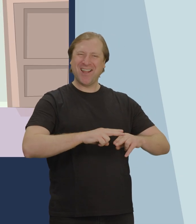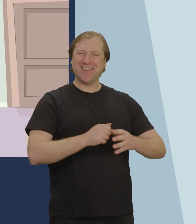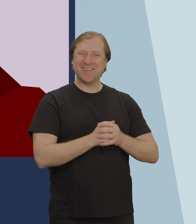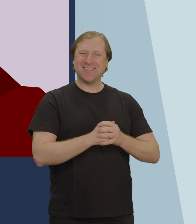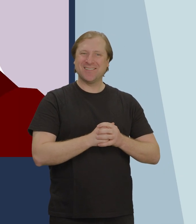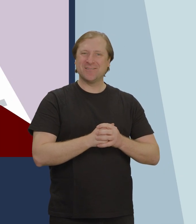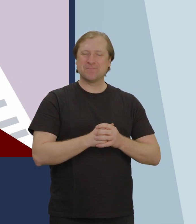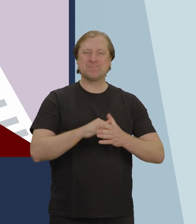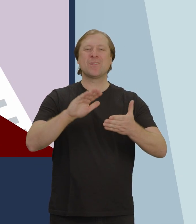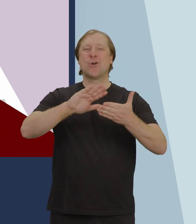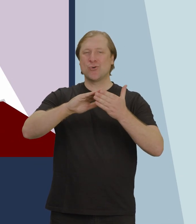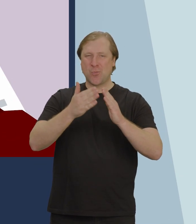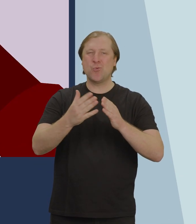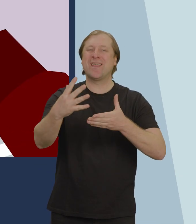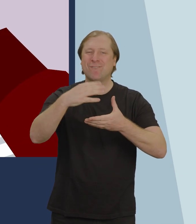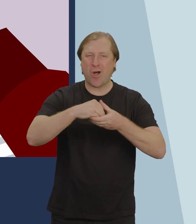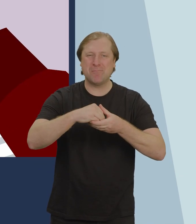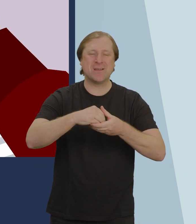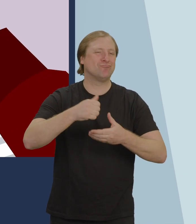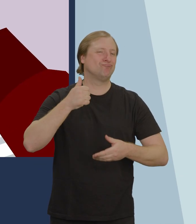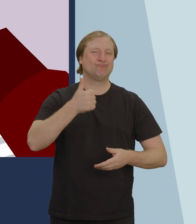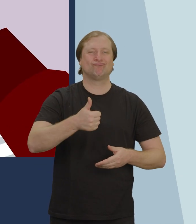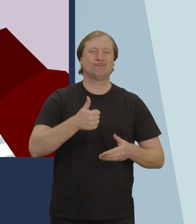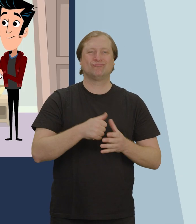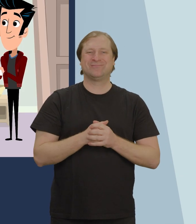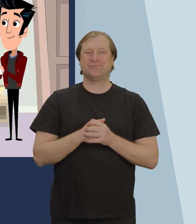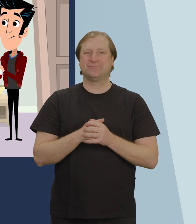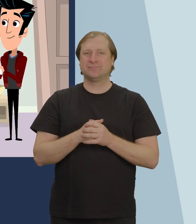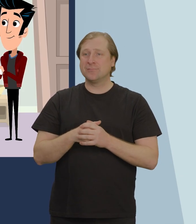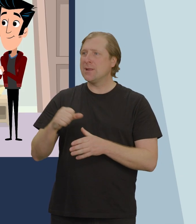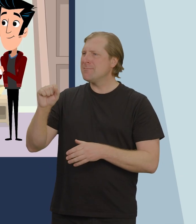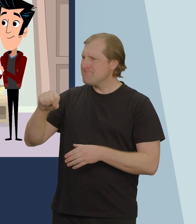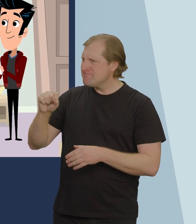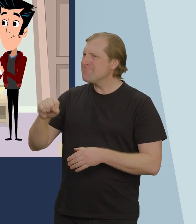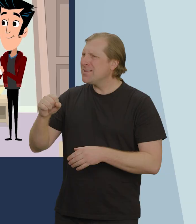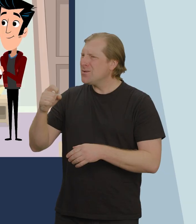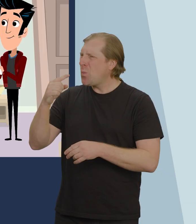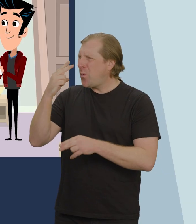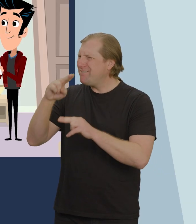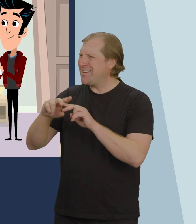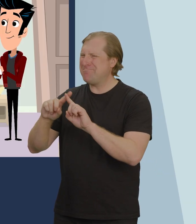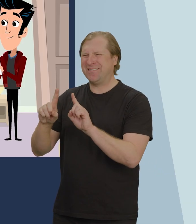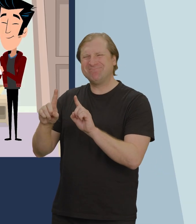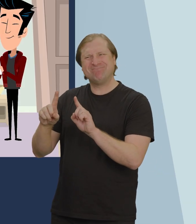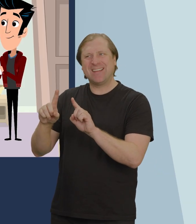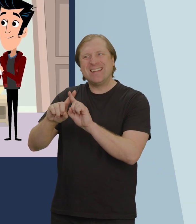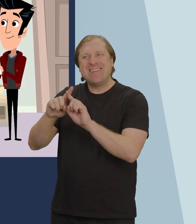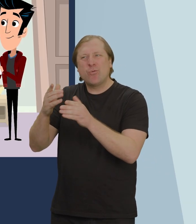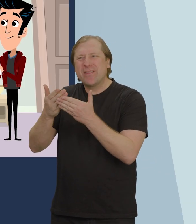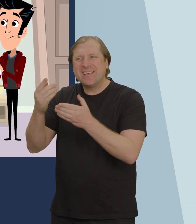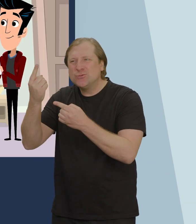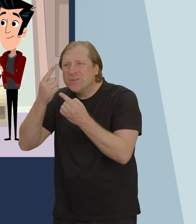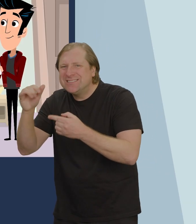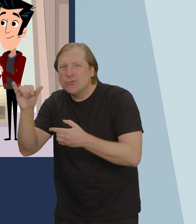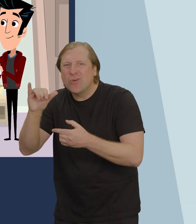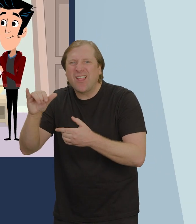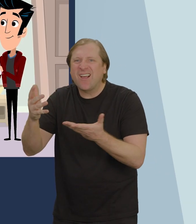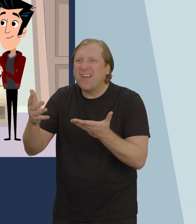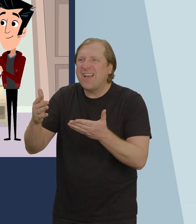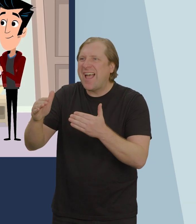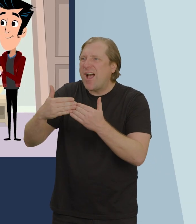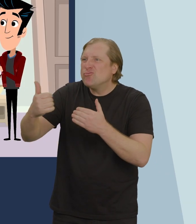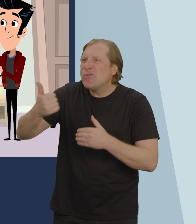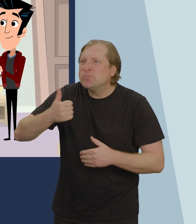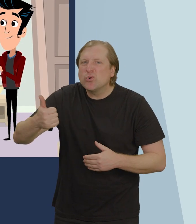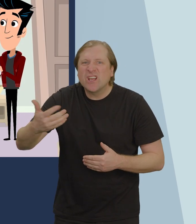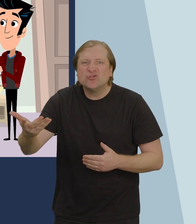mija. Community participation? Done. It does, but there are many things to think about, like how do you get